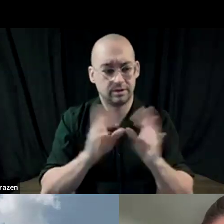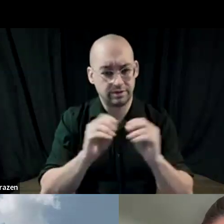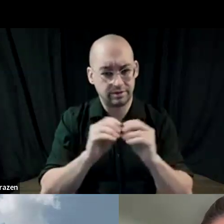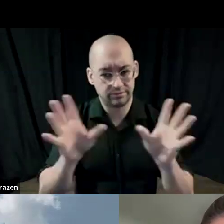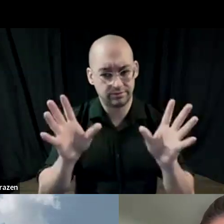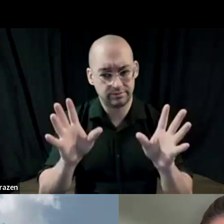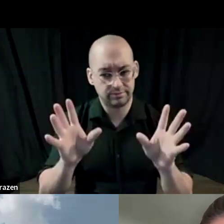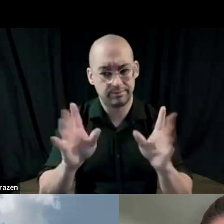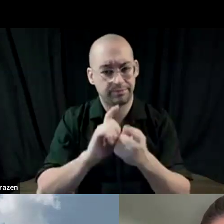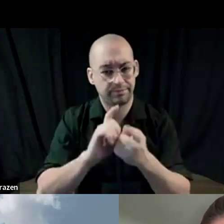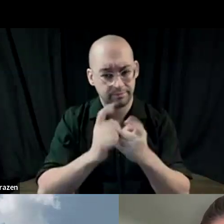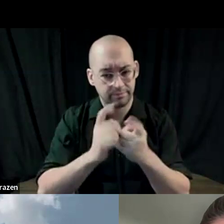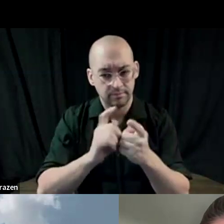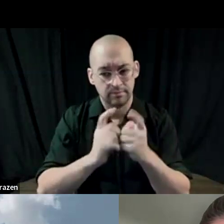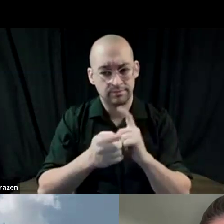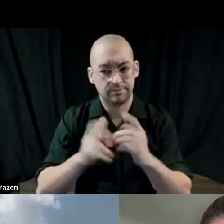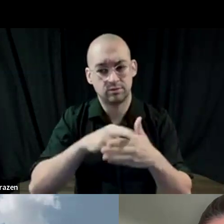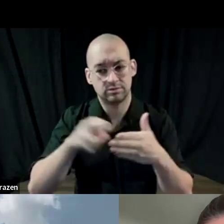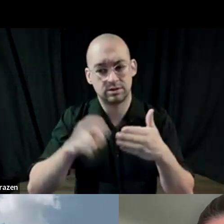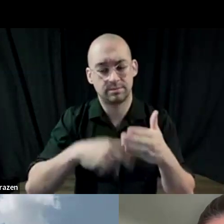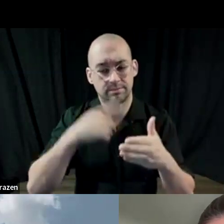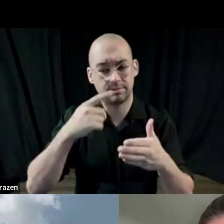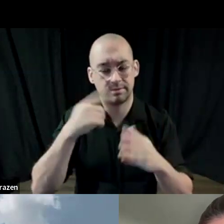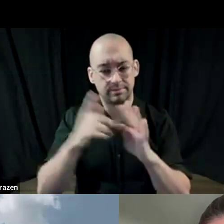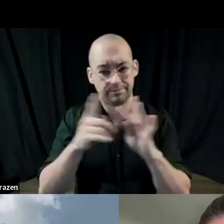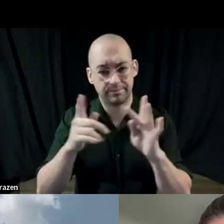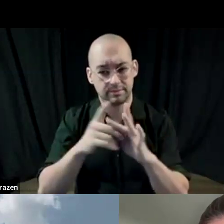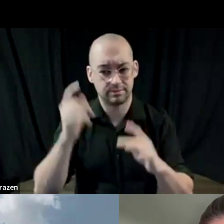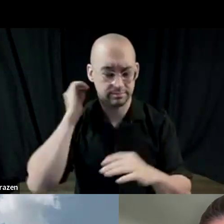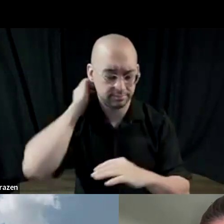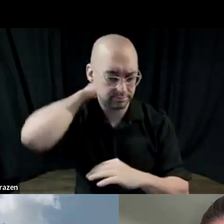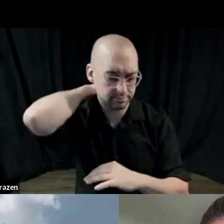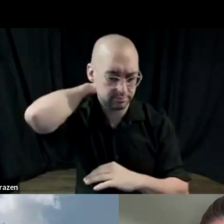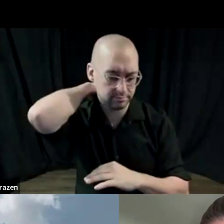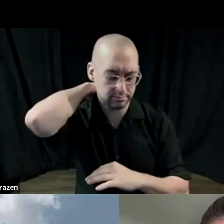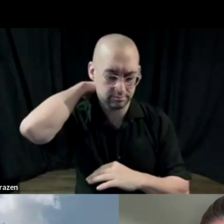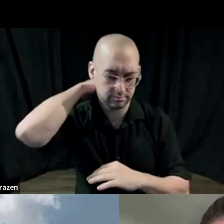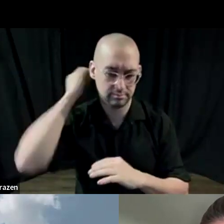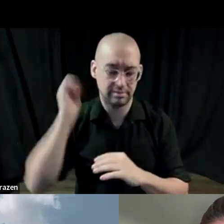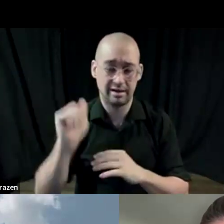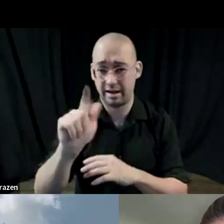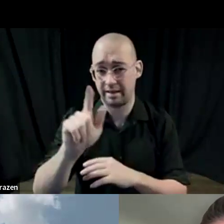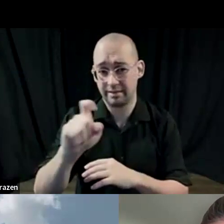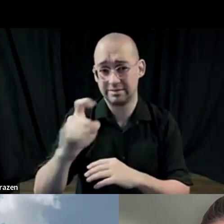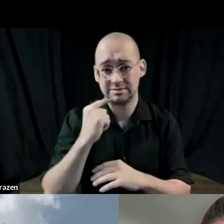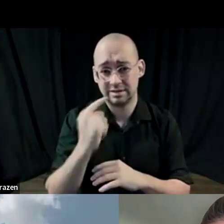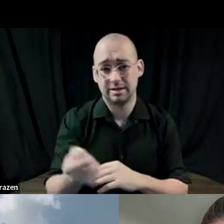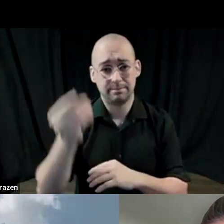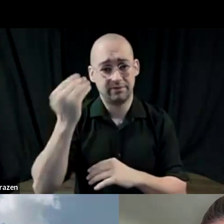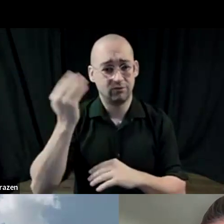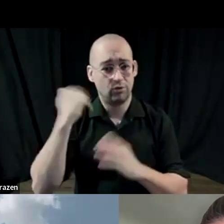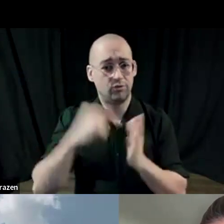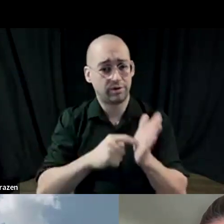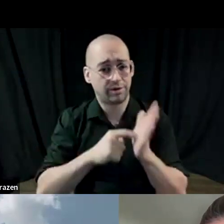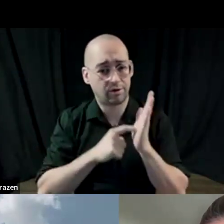the changes as a result of the public comments. So Alex, you said that the previous